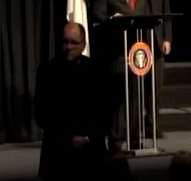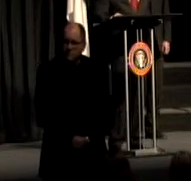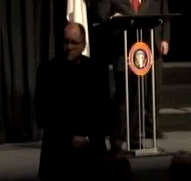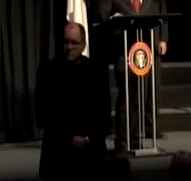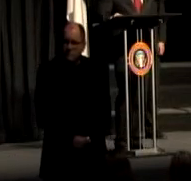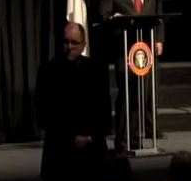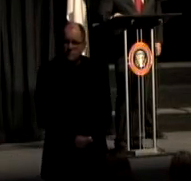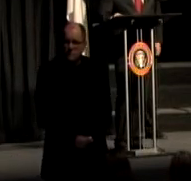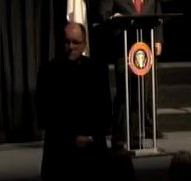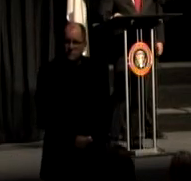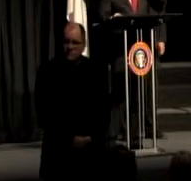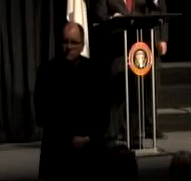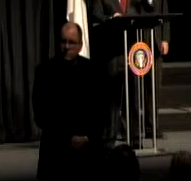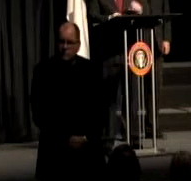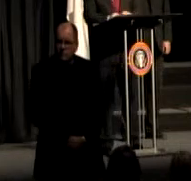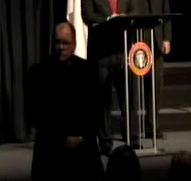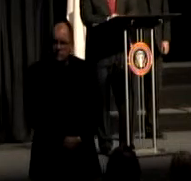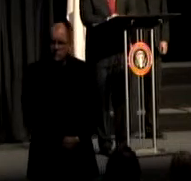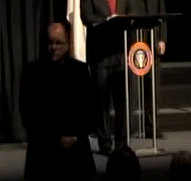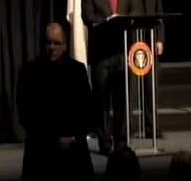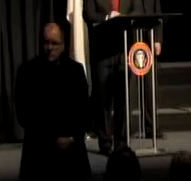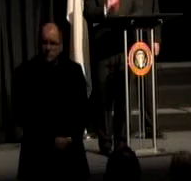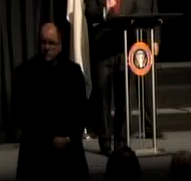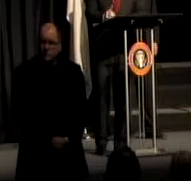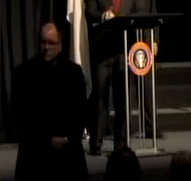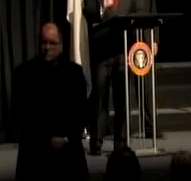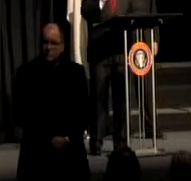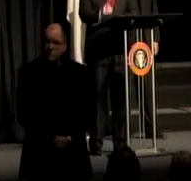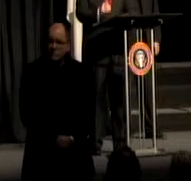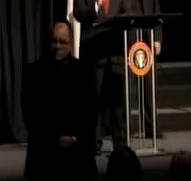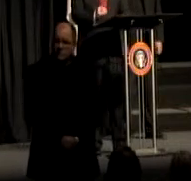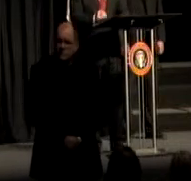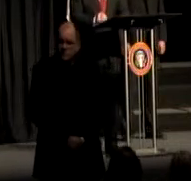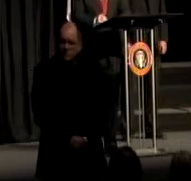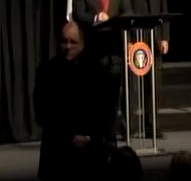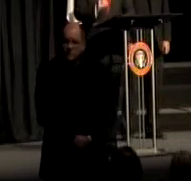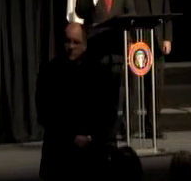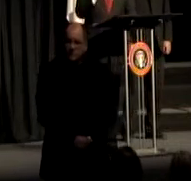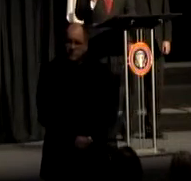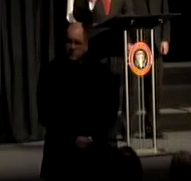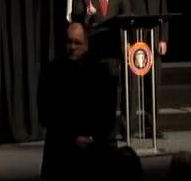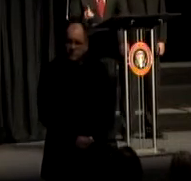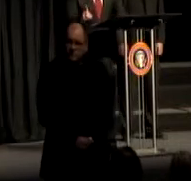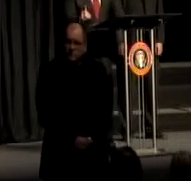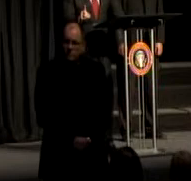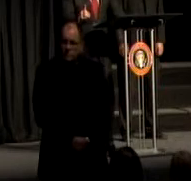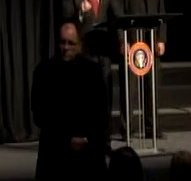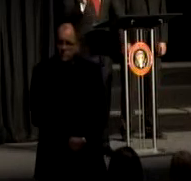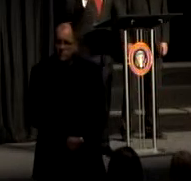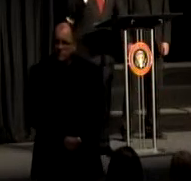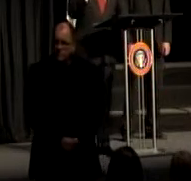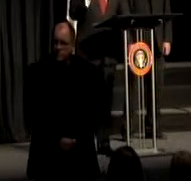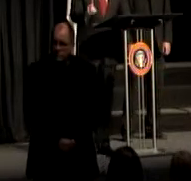and needlessly what I am asking you to do is to sacrifice your tithes and your offerings to give to the church